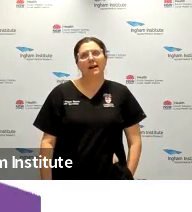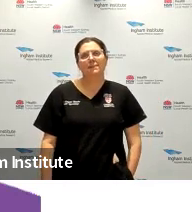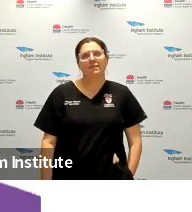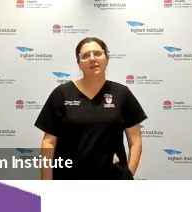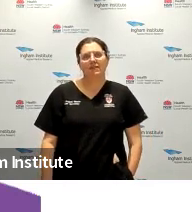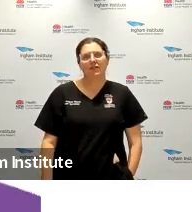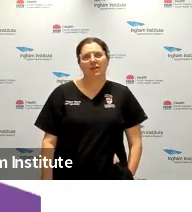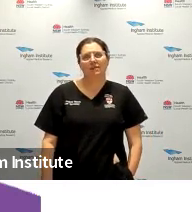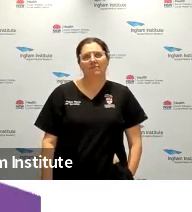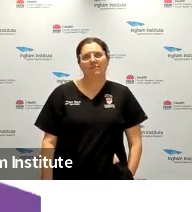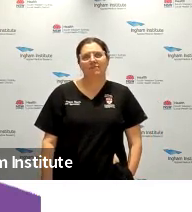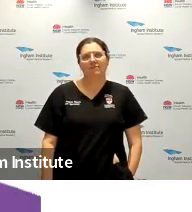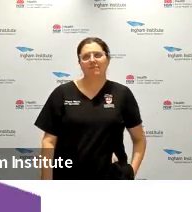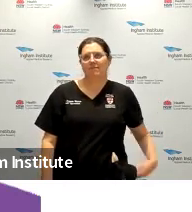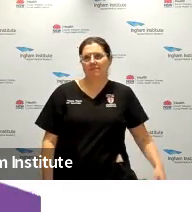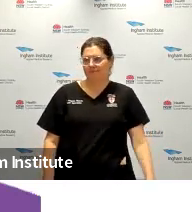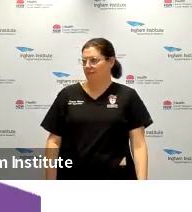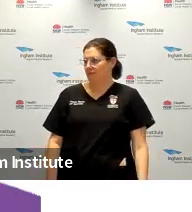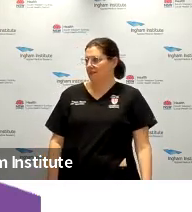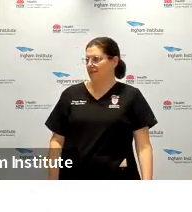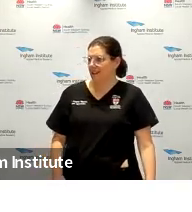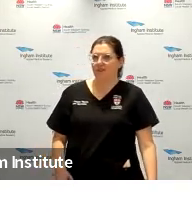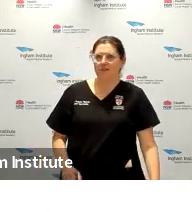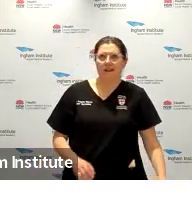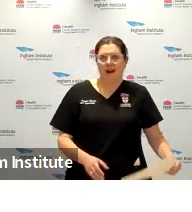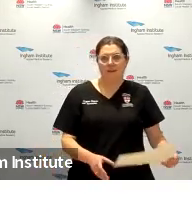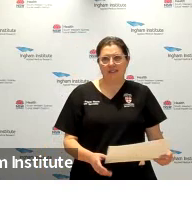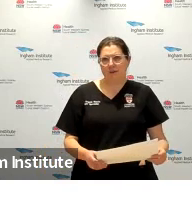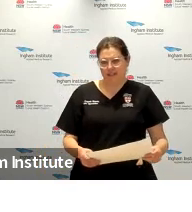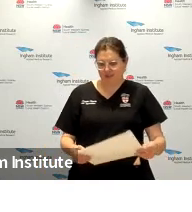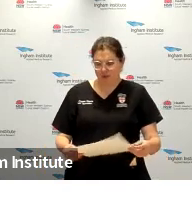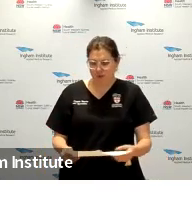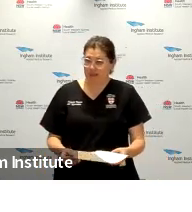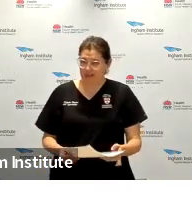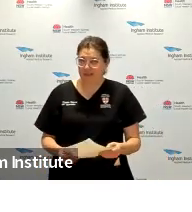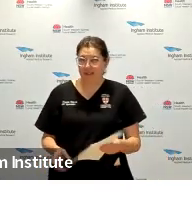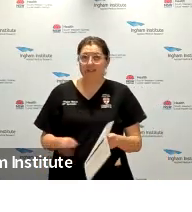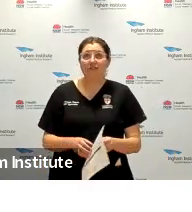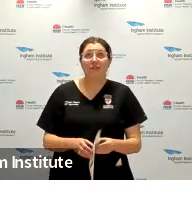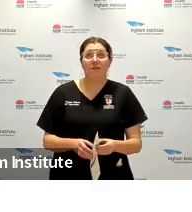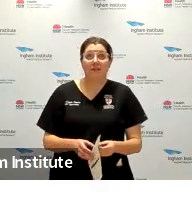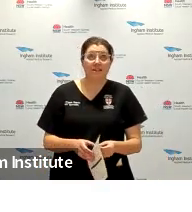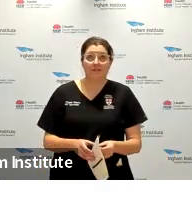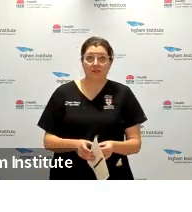predicting in the future. Great, thank you. I think we're leaving all questions to